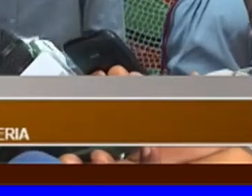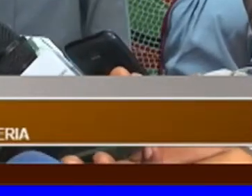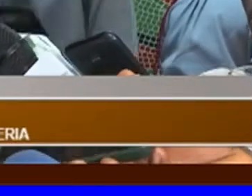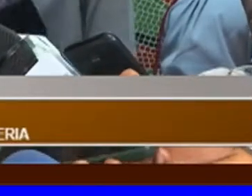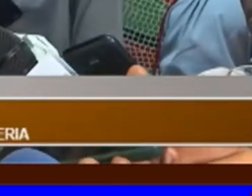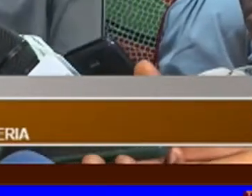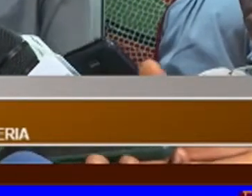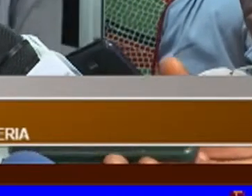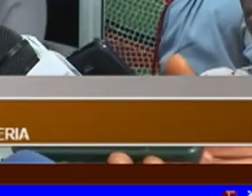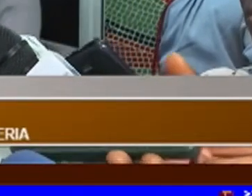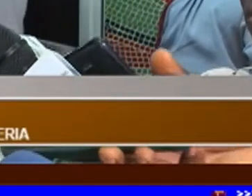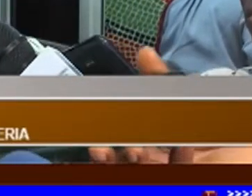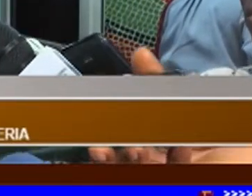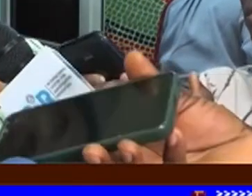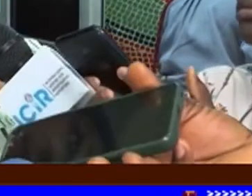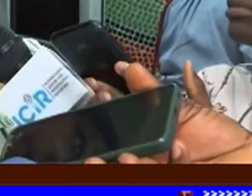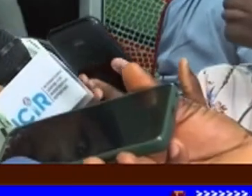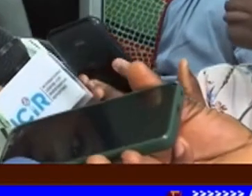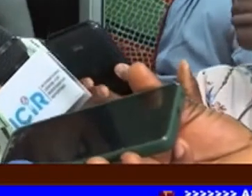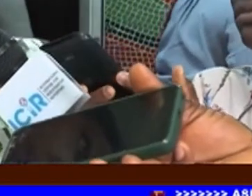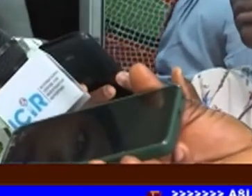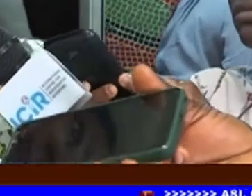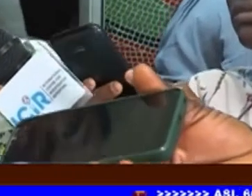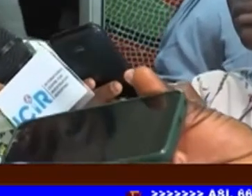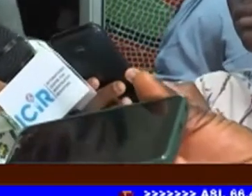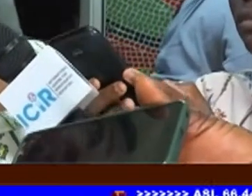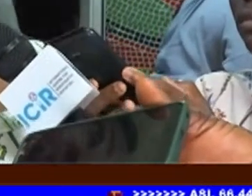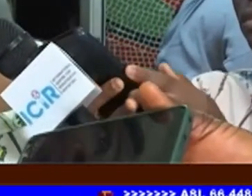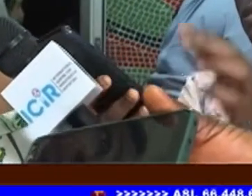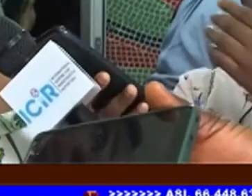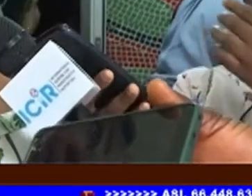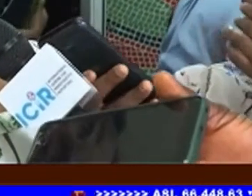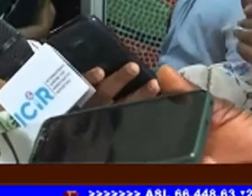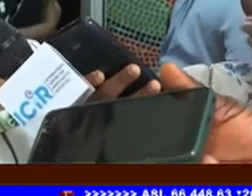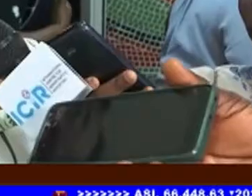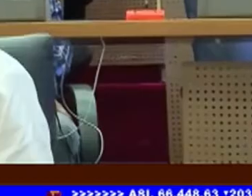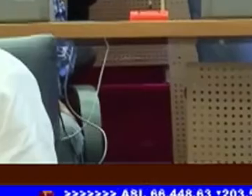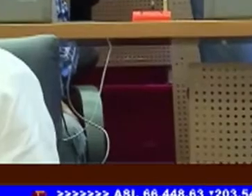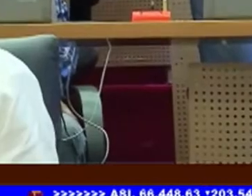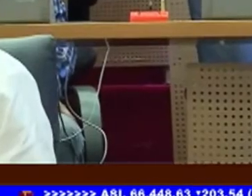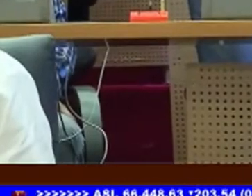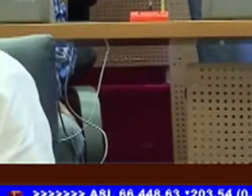Act, then we think that it would be easy for compliance to improve in public service.